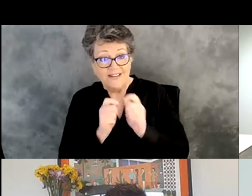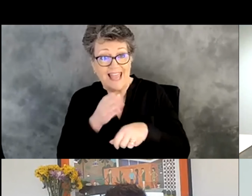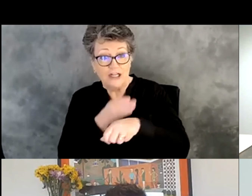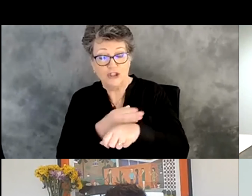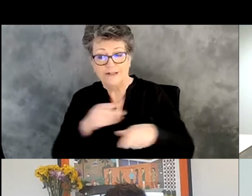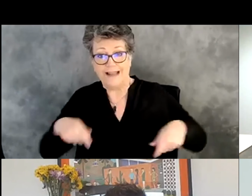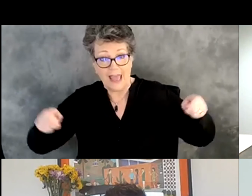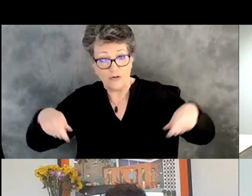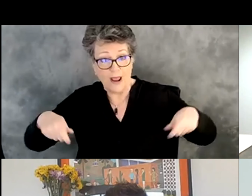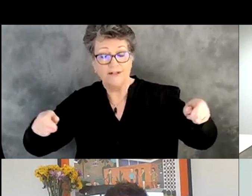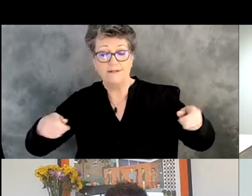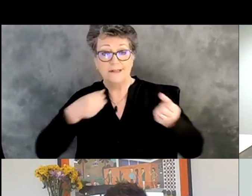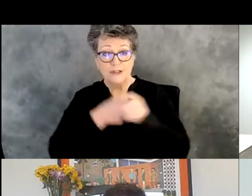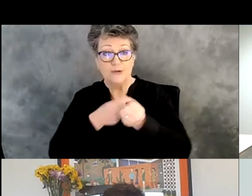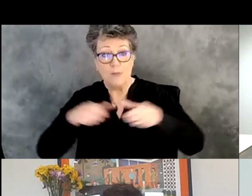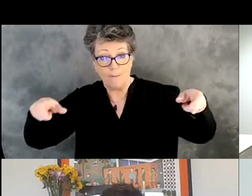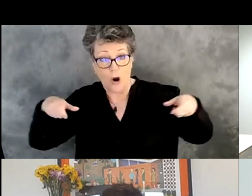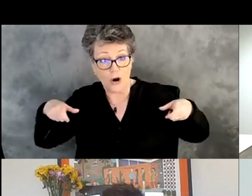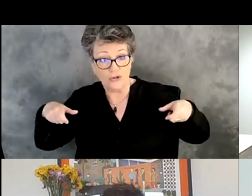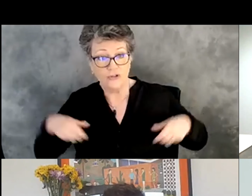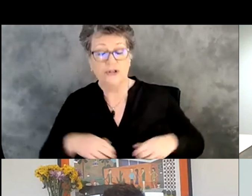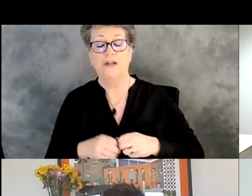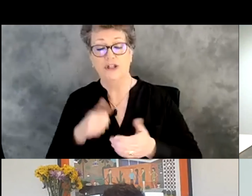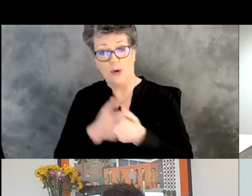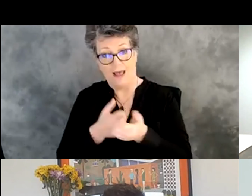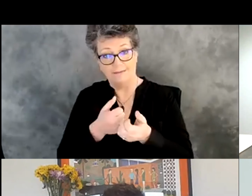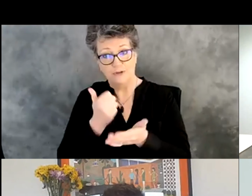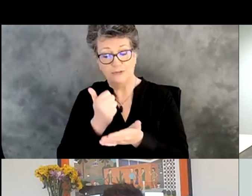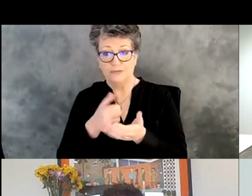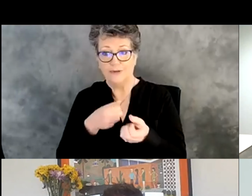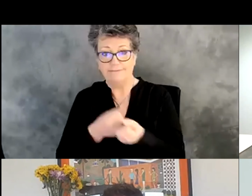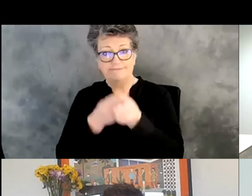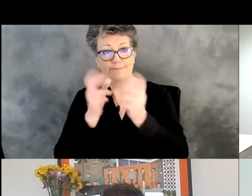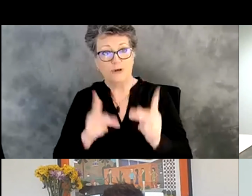handrails, or support bars that are needed to help someone live at home.